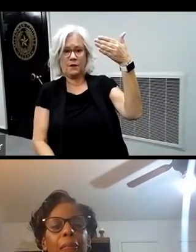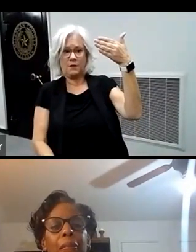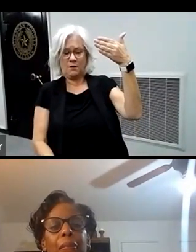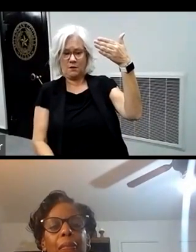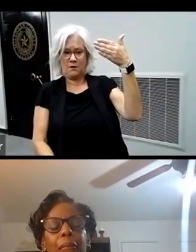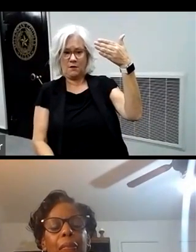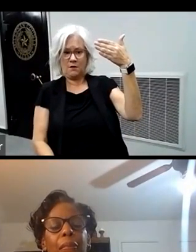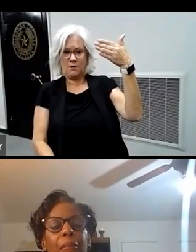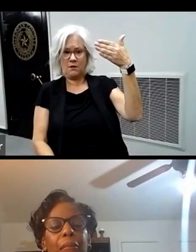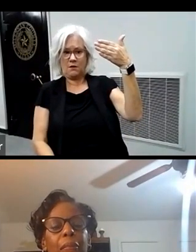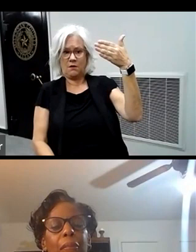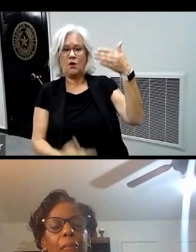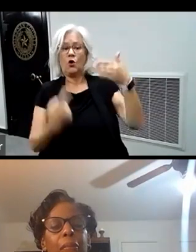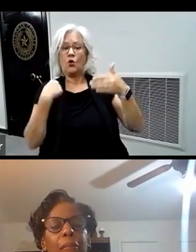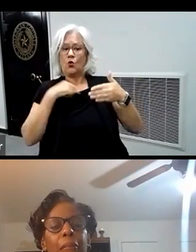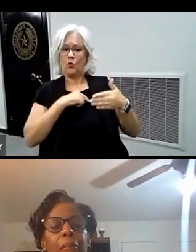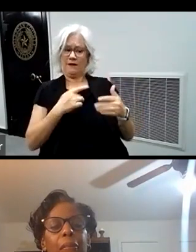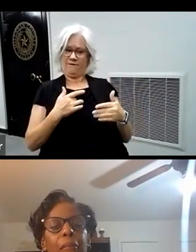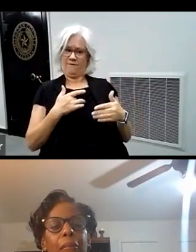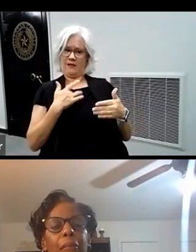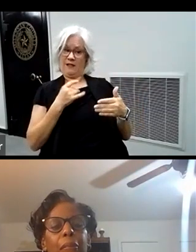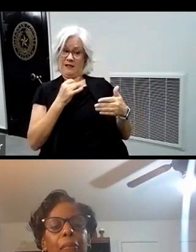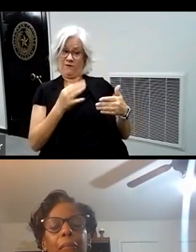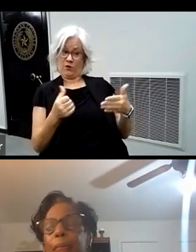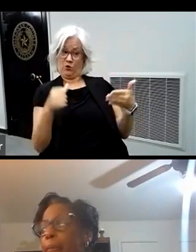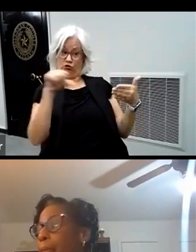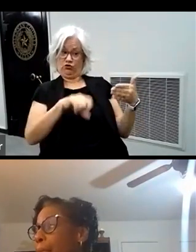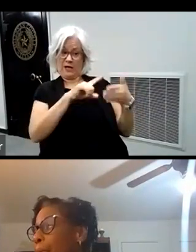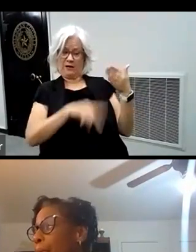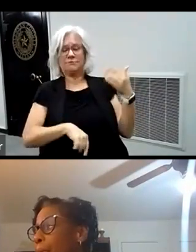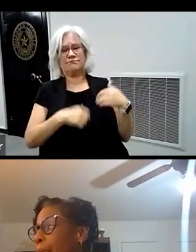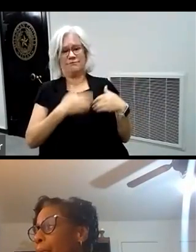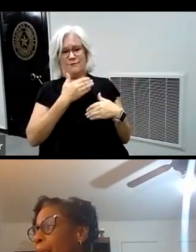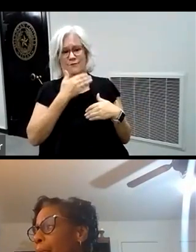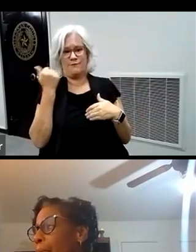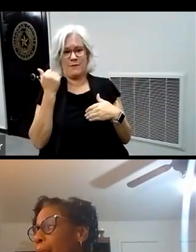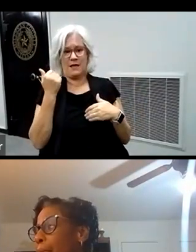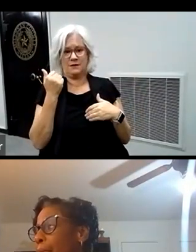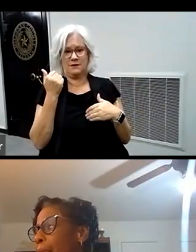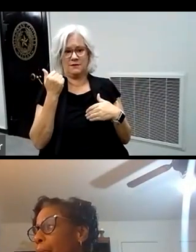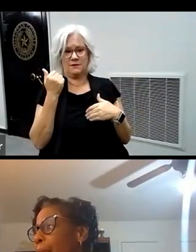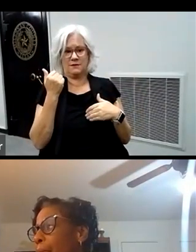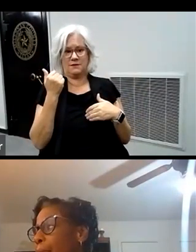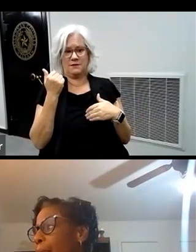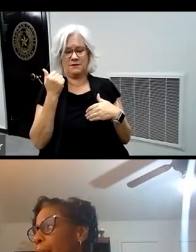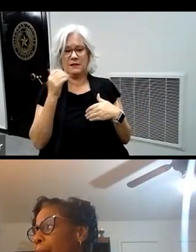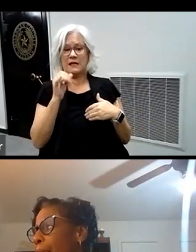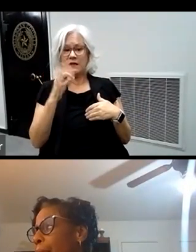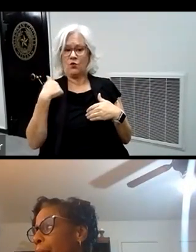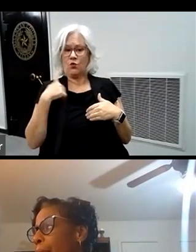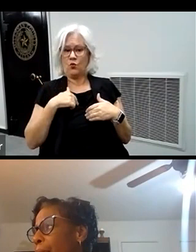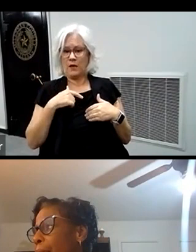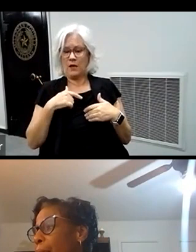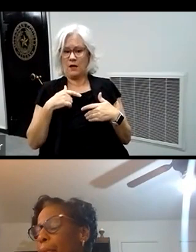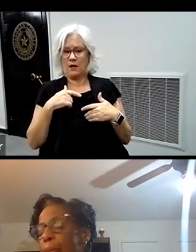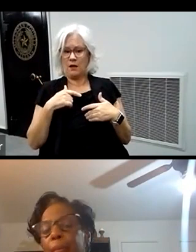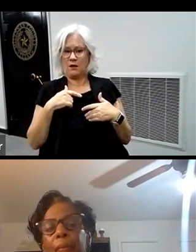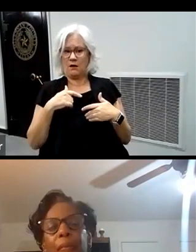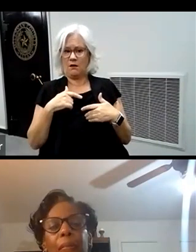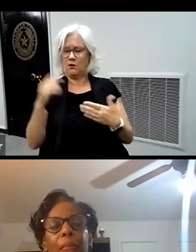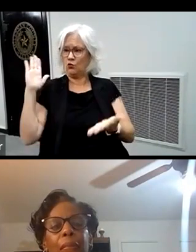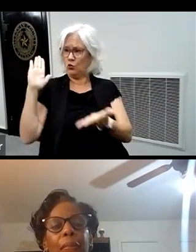building. We believe it's in the best interest of the county to reduce the scope of work that was requested in this bid, and